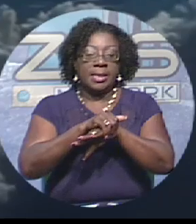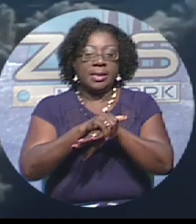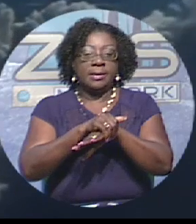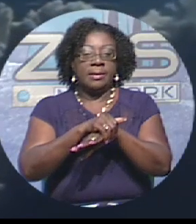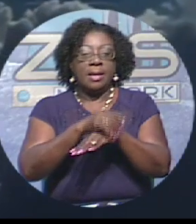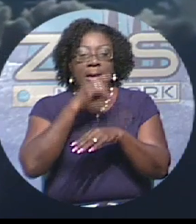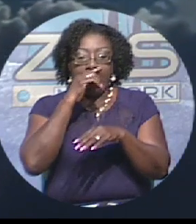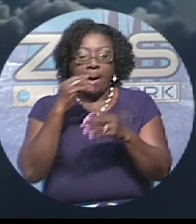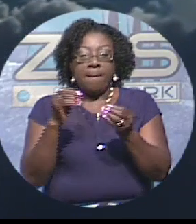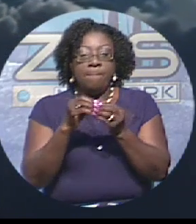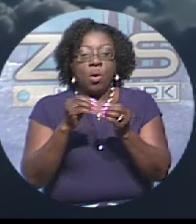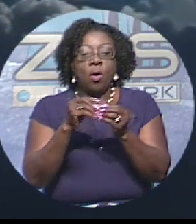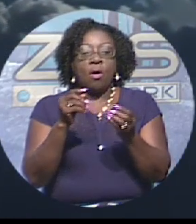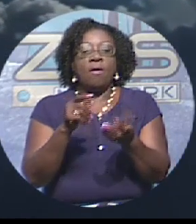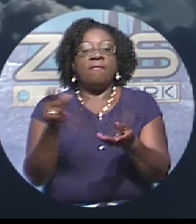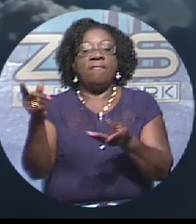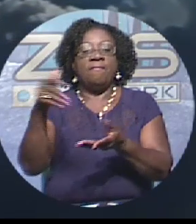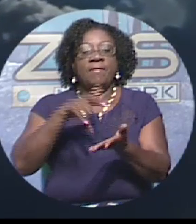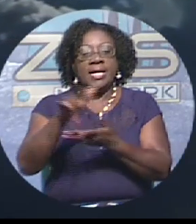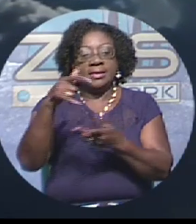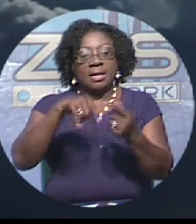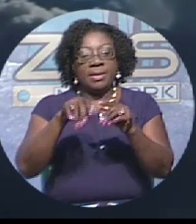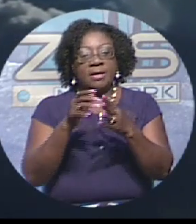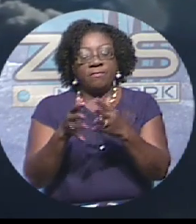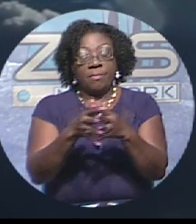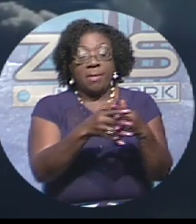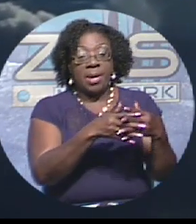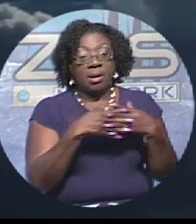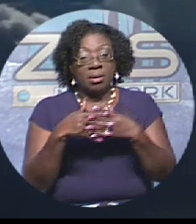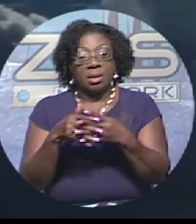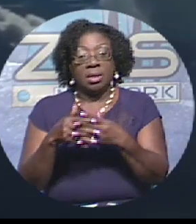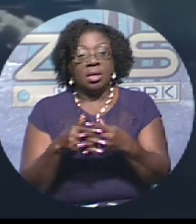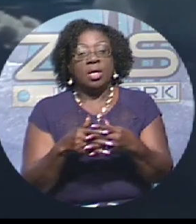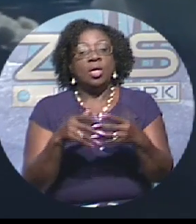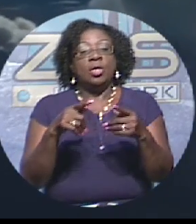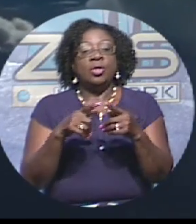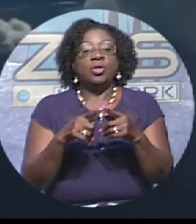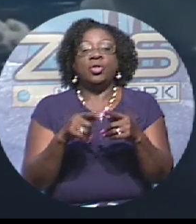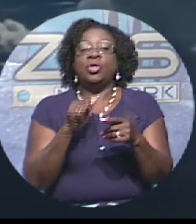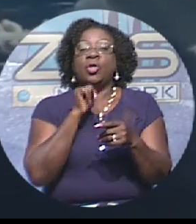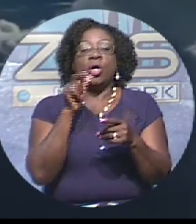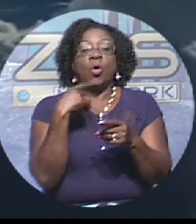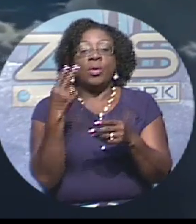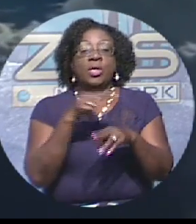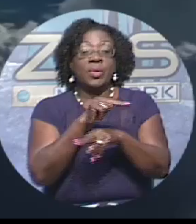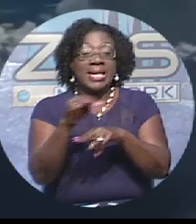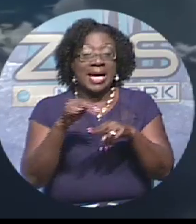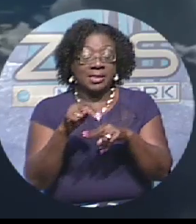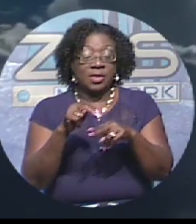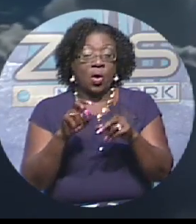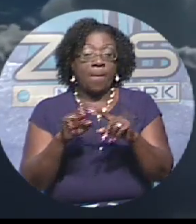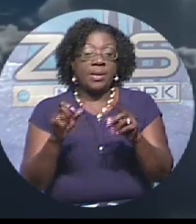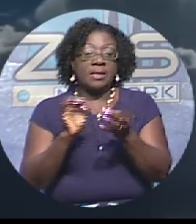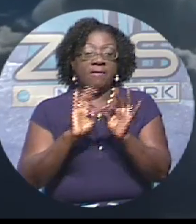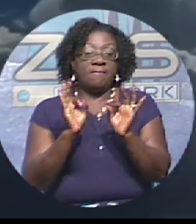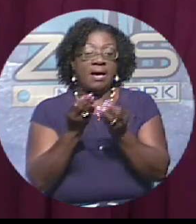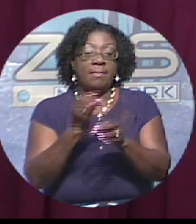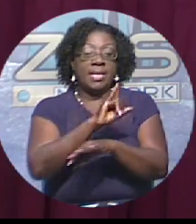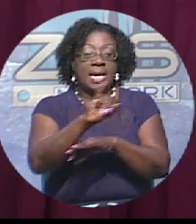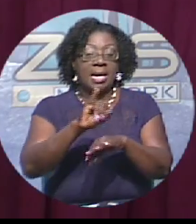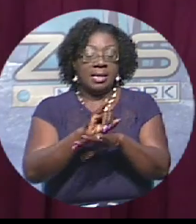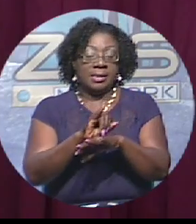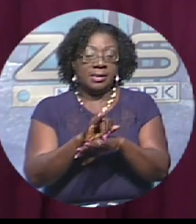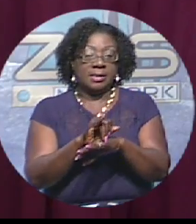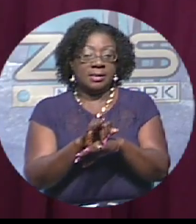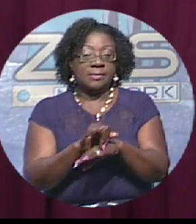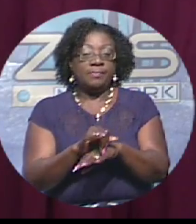Jacksonville, and Naples, Florida, and Sunwings flights to Grand Bahama in the winter from multiple gateways in Canada.